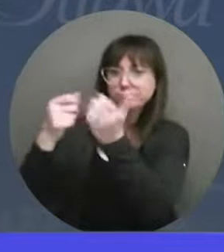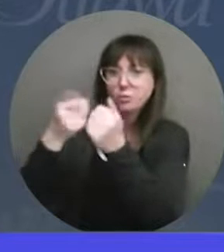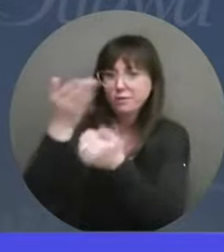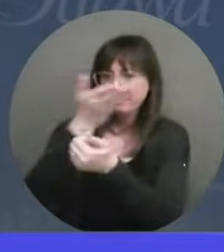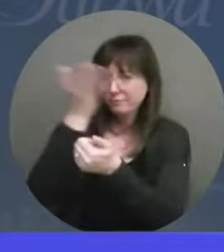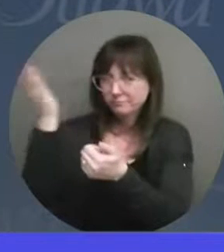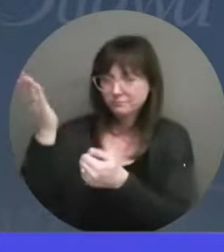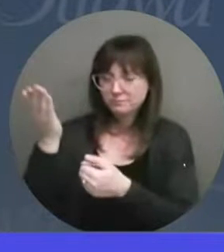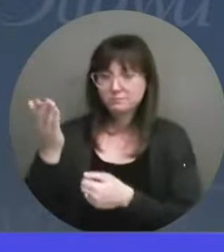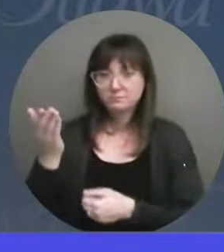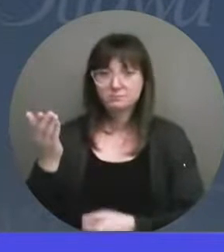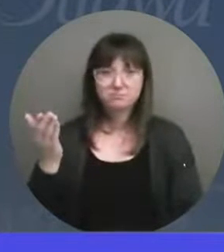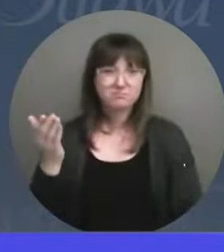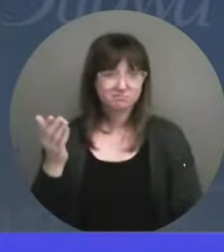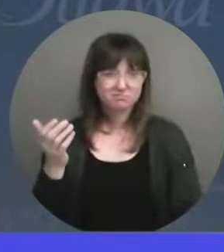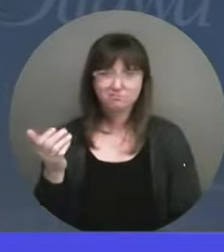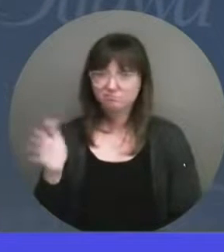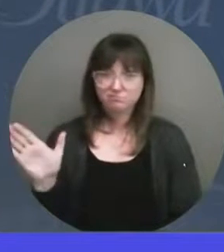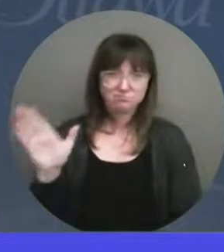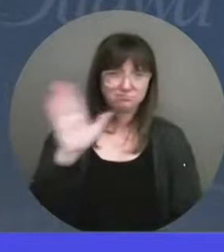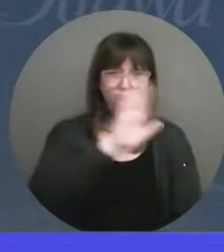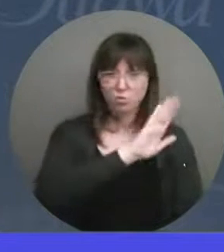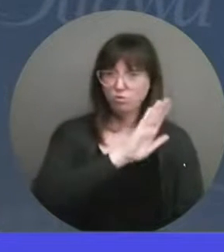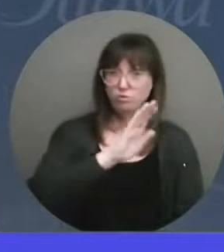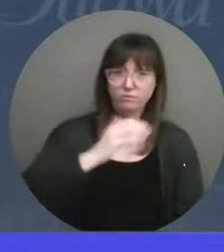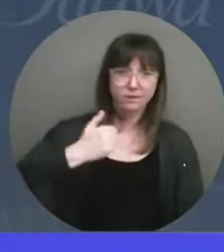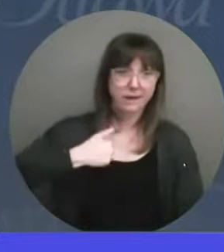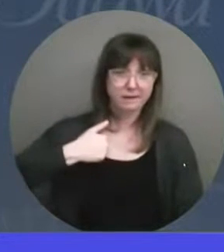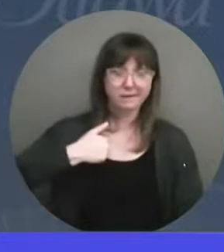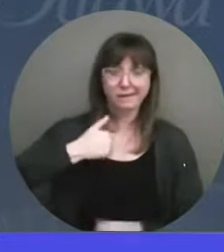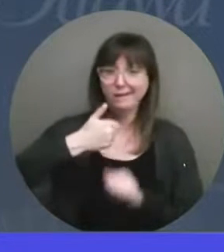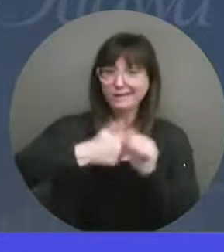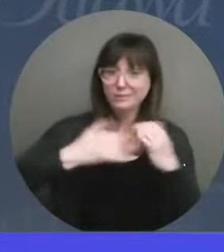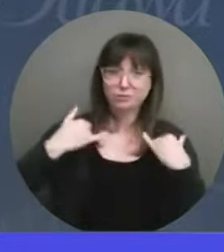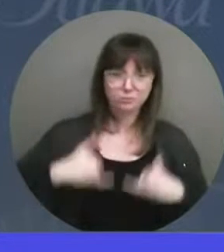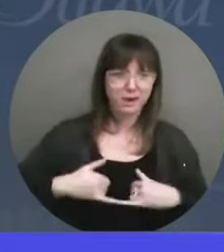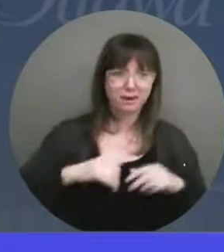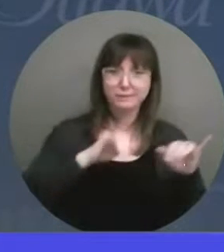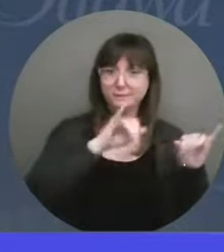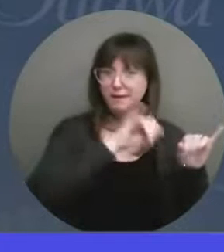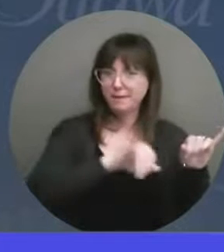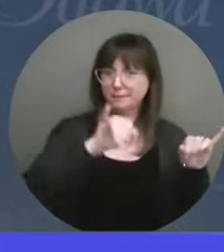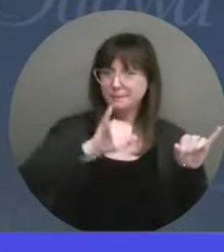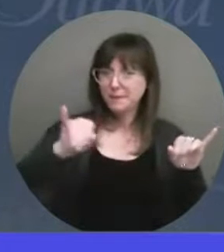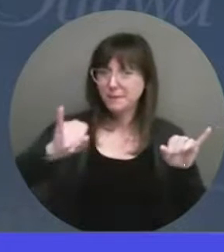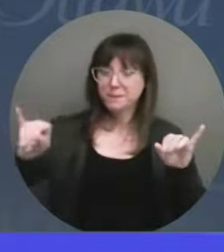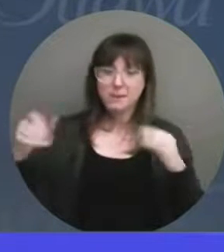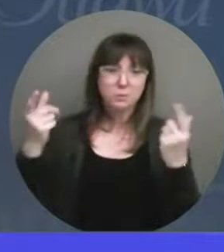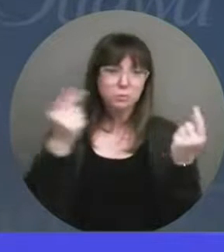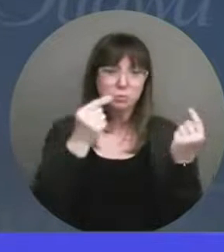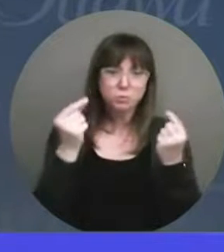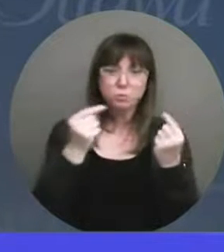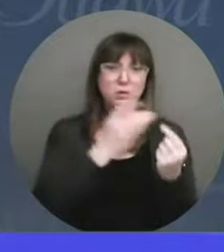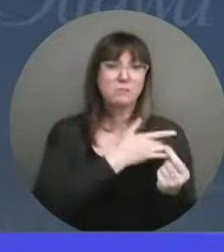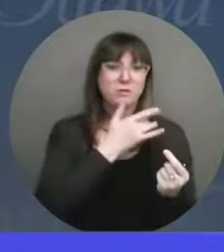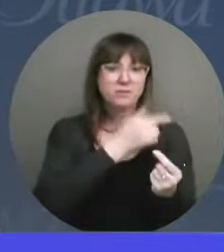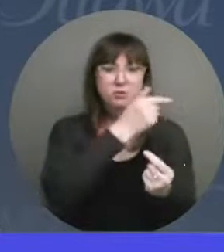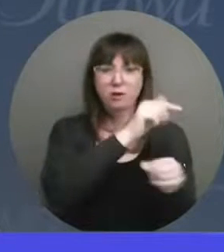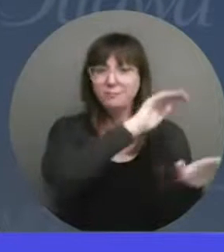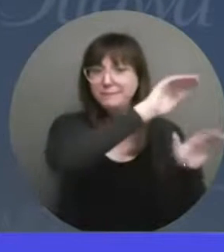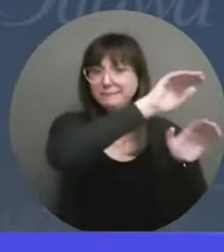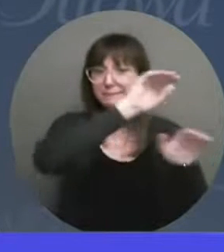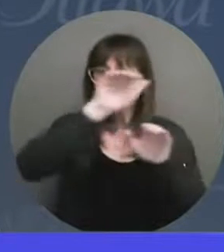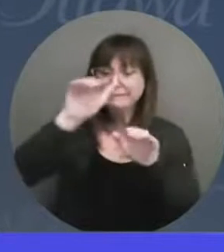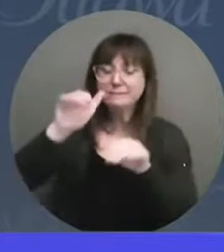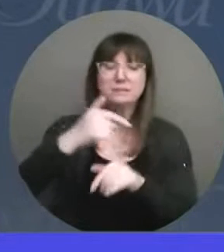other municipalities of the country are doing the same with their governments, their provincial governments. We're trying to convince